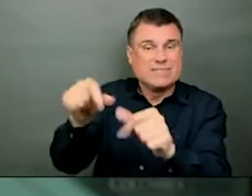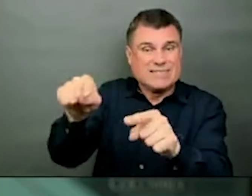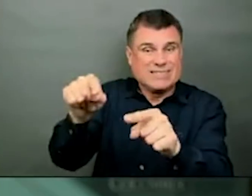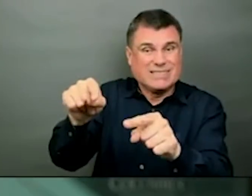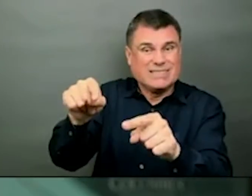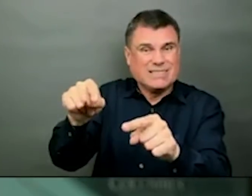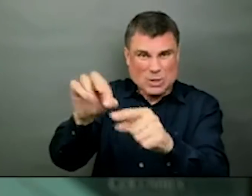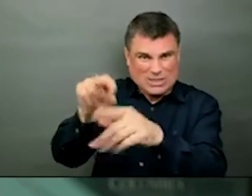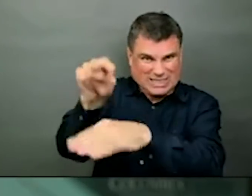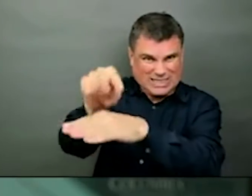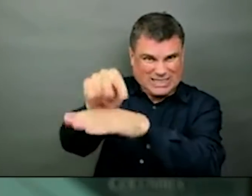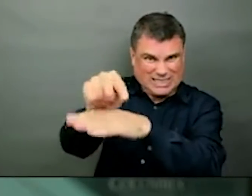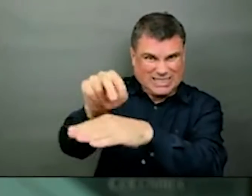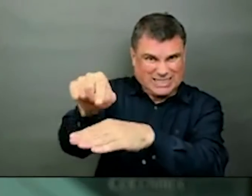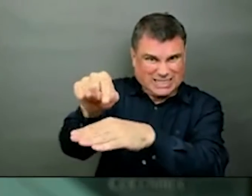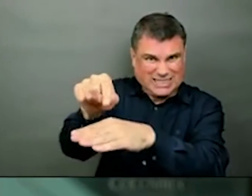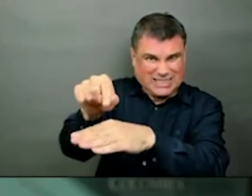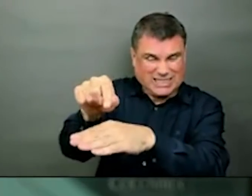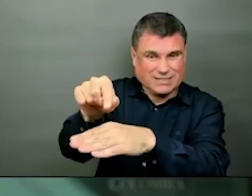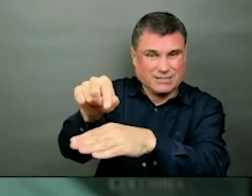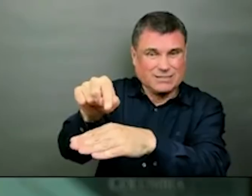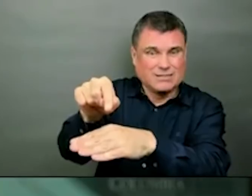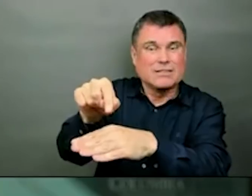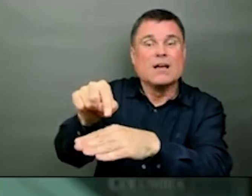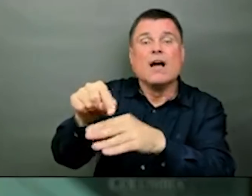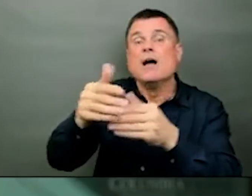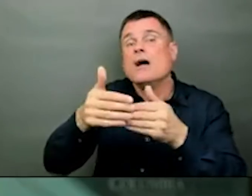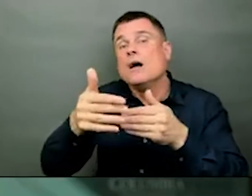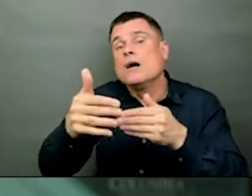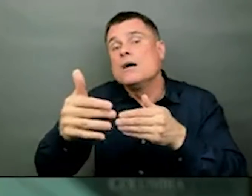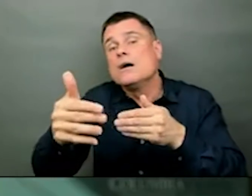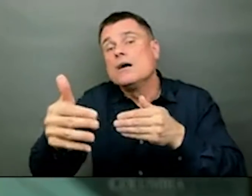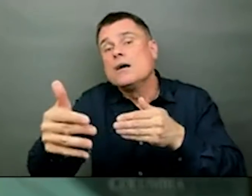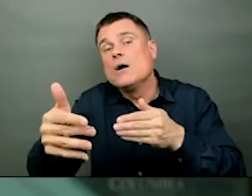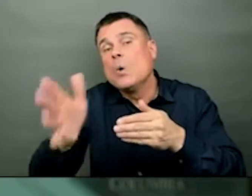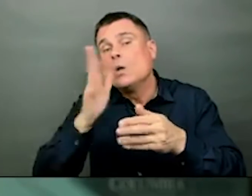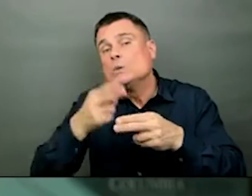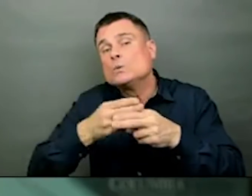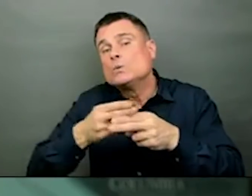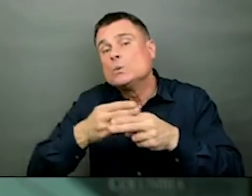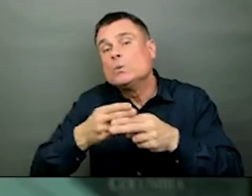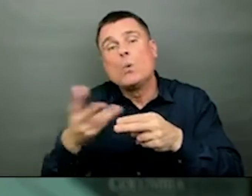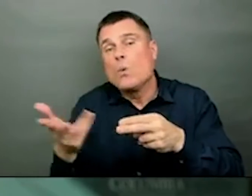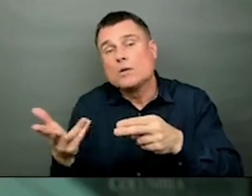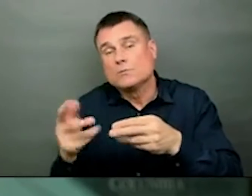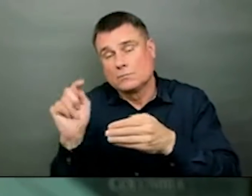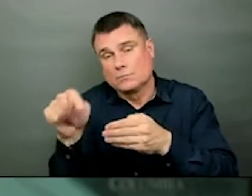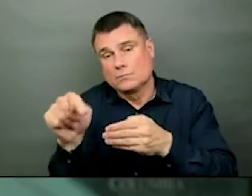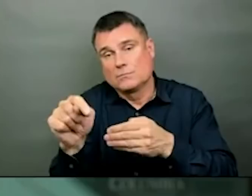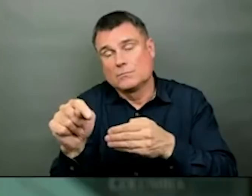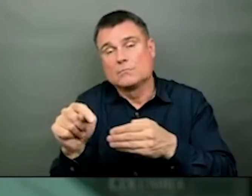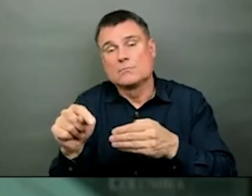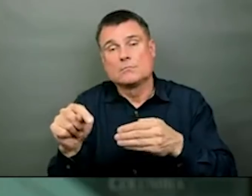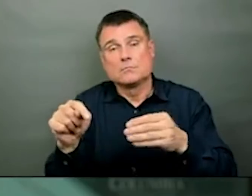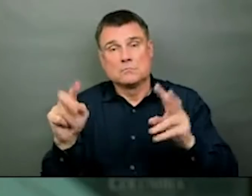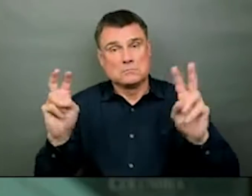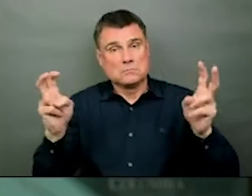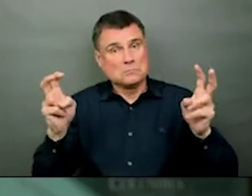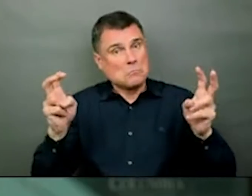obvious effect on the transmission of COVID-19 in long-term care is going to bring other changes, and I expect it will